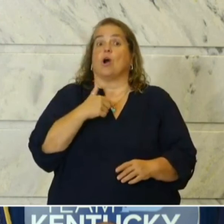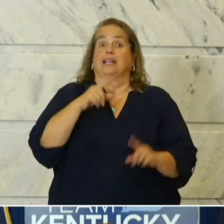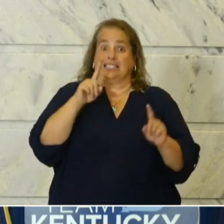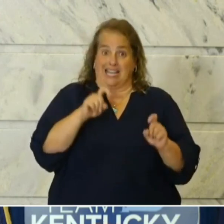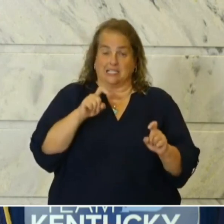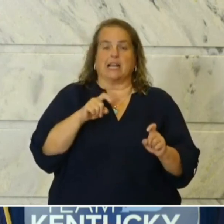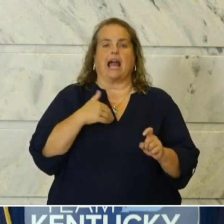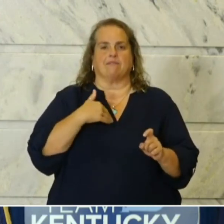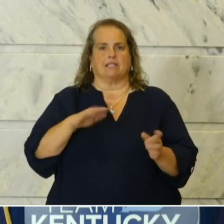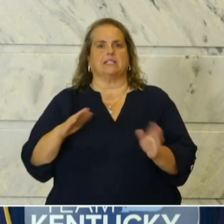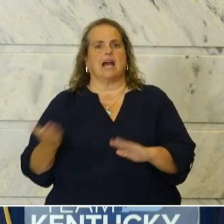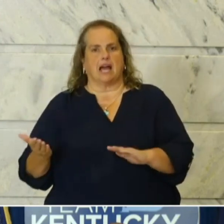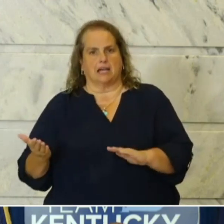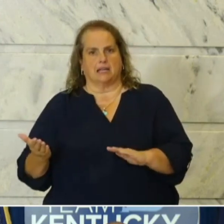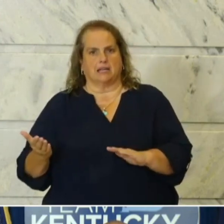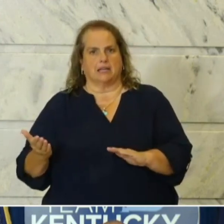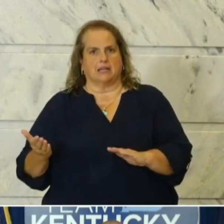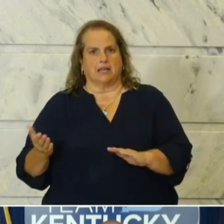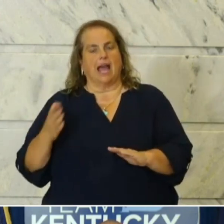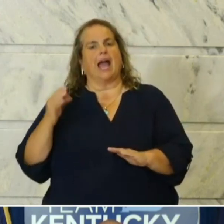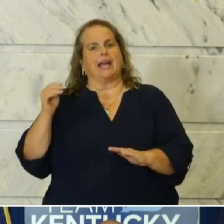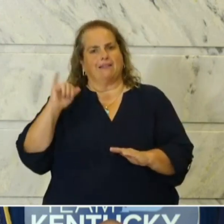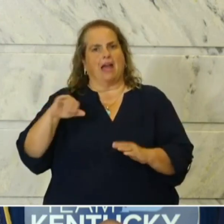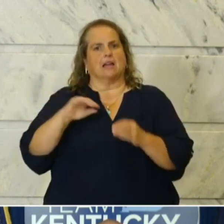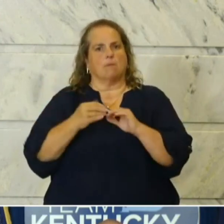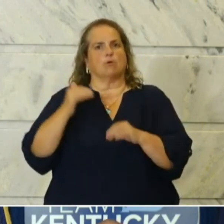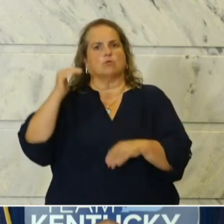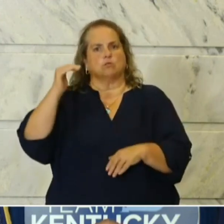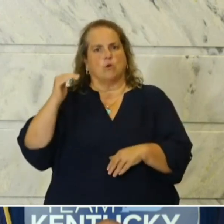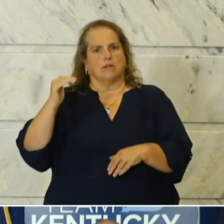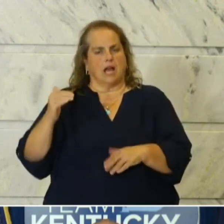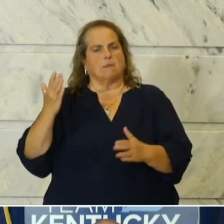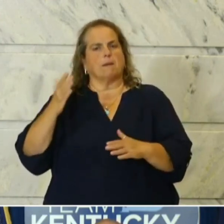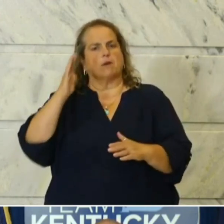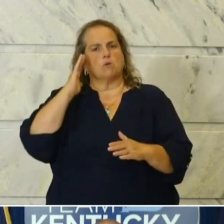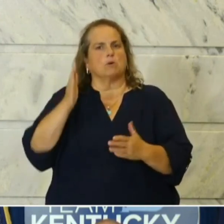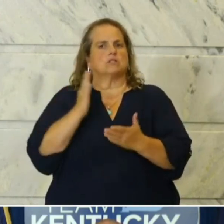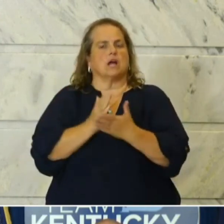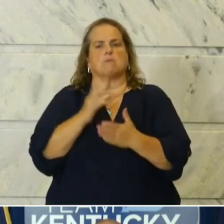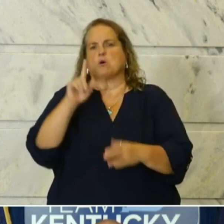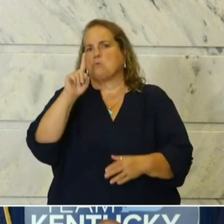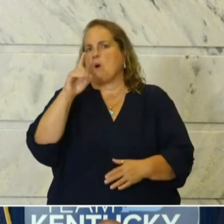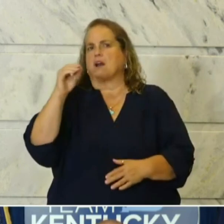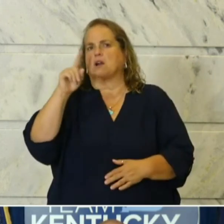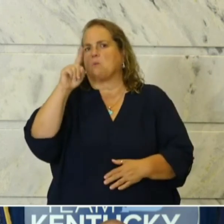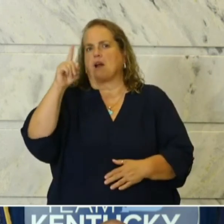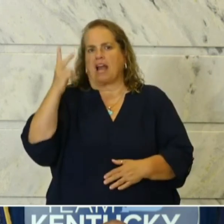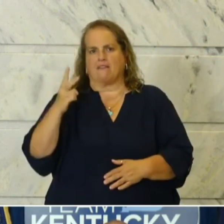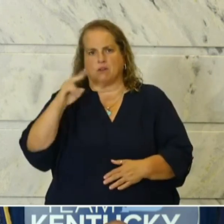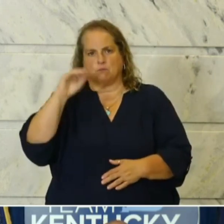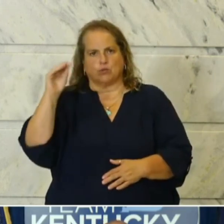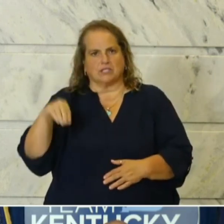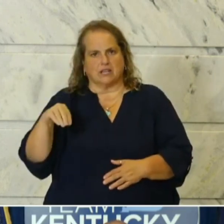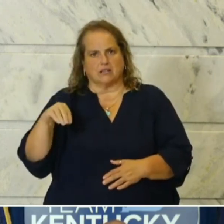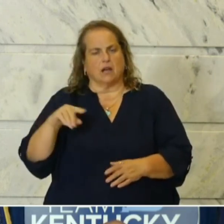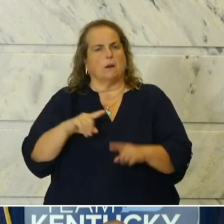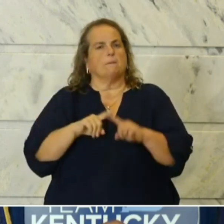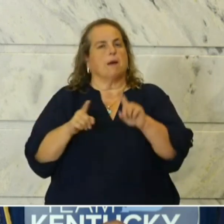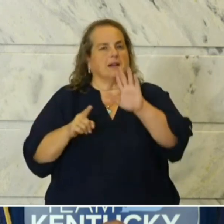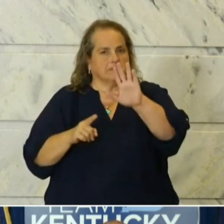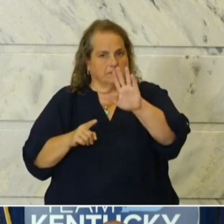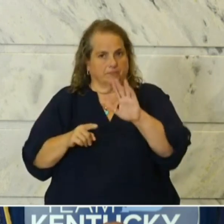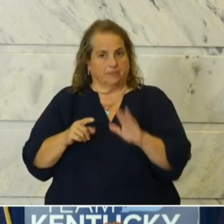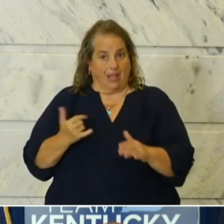going down. It is likely to settle in at 1 to 1.5% or somewhere in that ballpark. But put this in